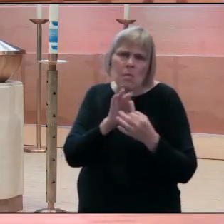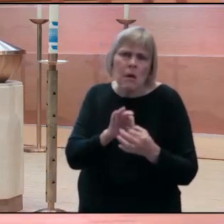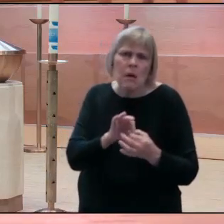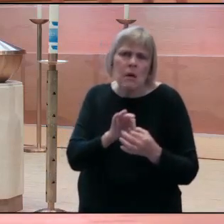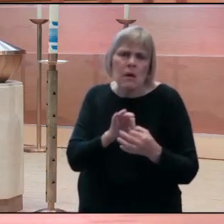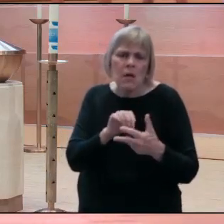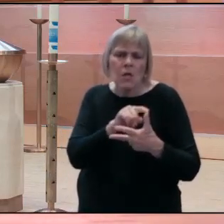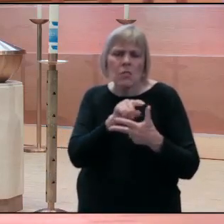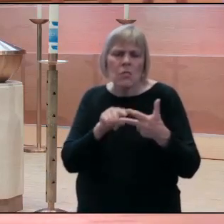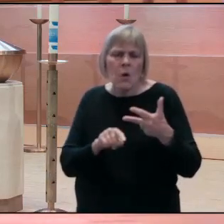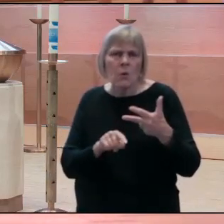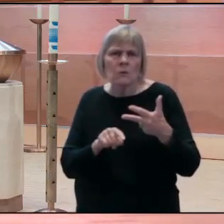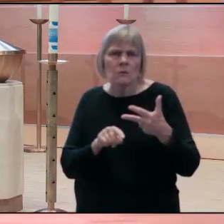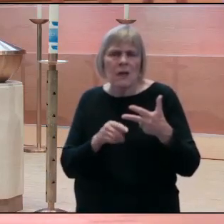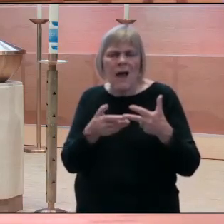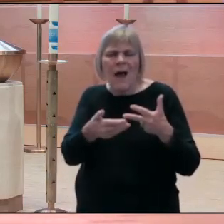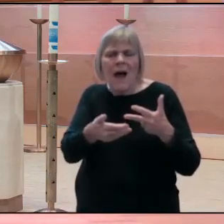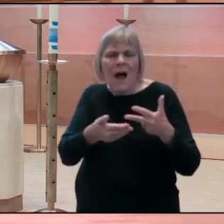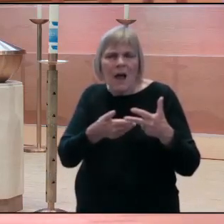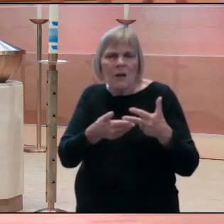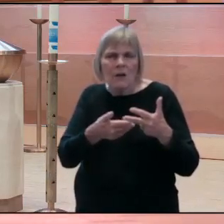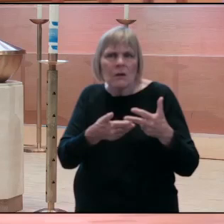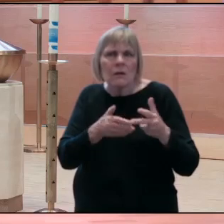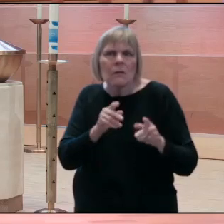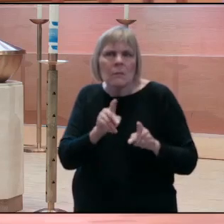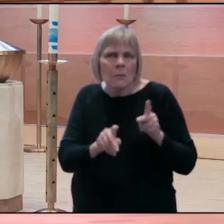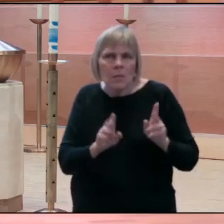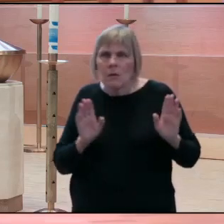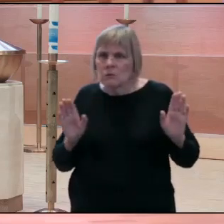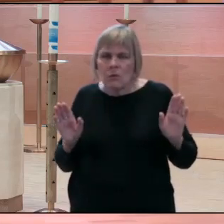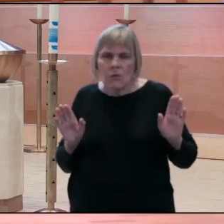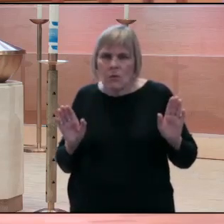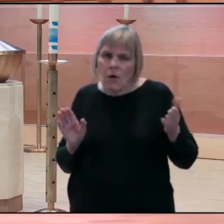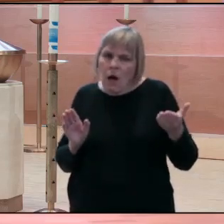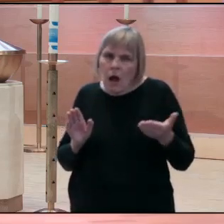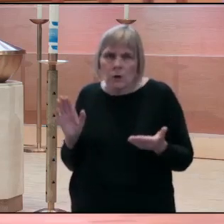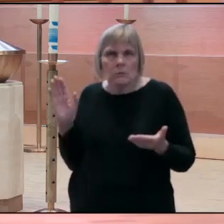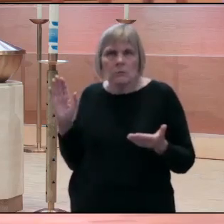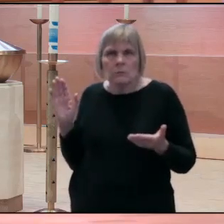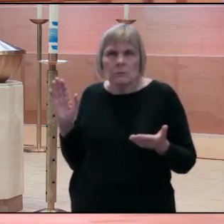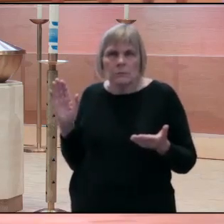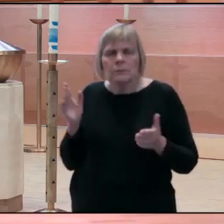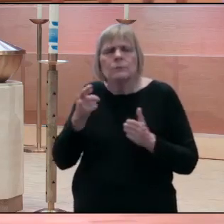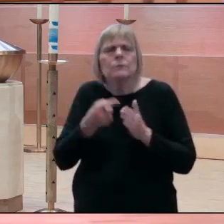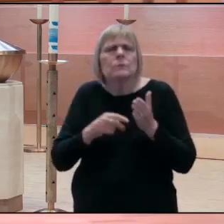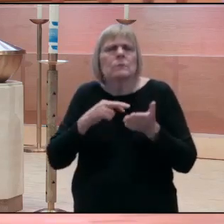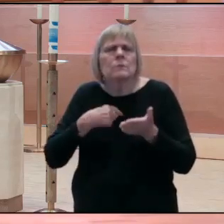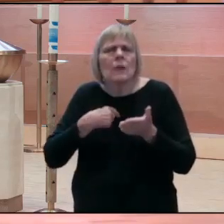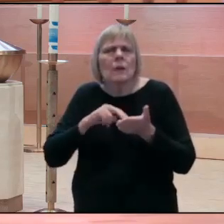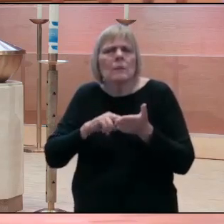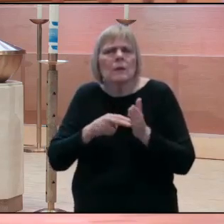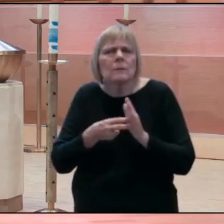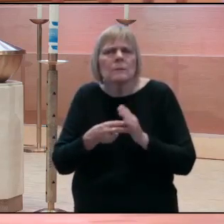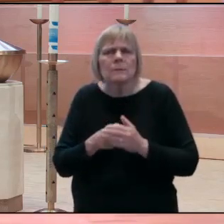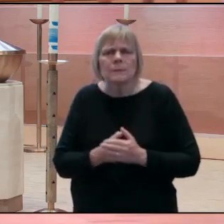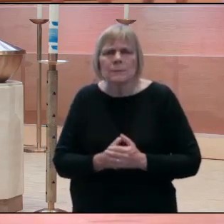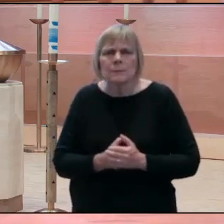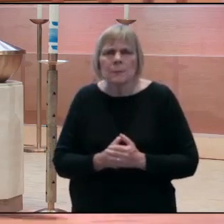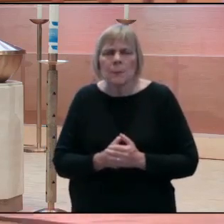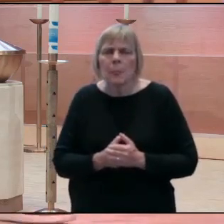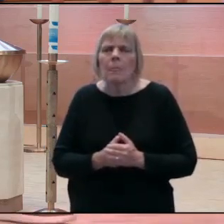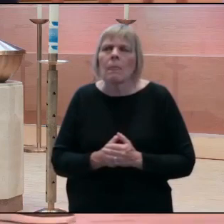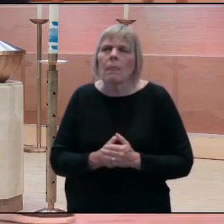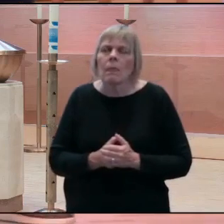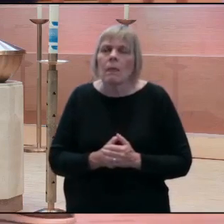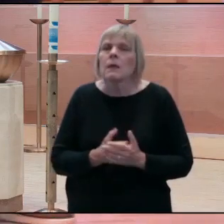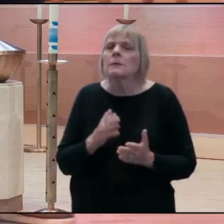reality is those are only hired hands. What do I mean by this? Let's say